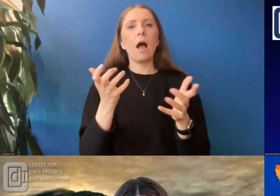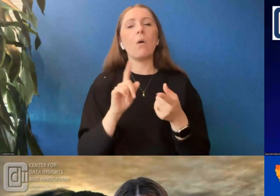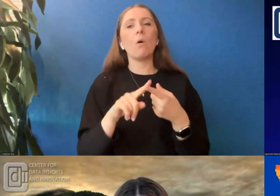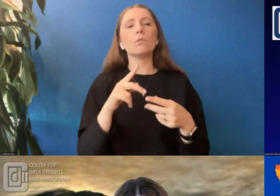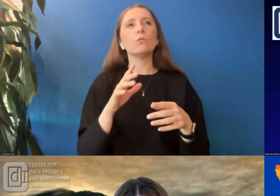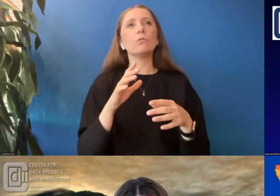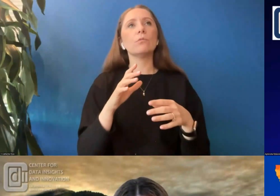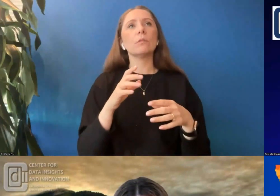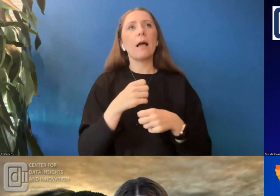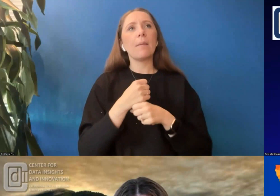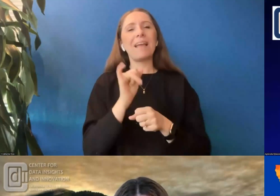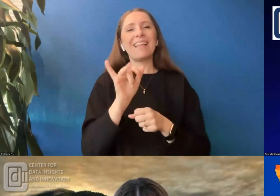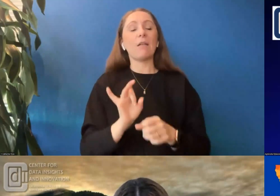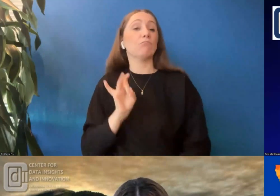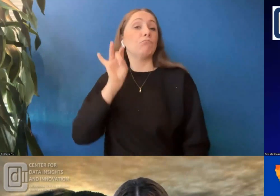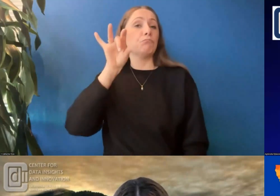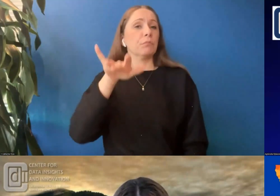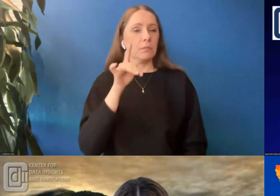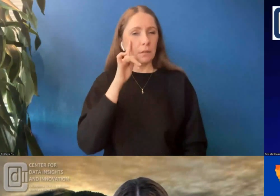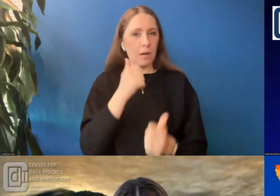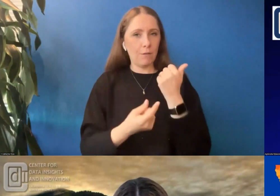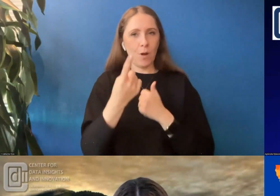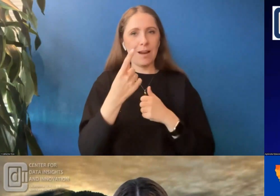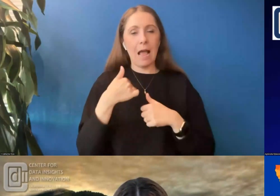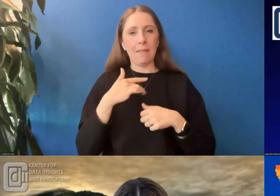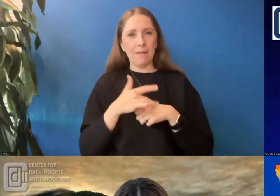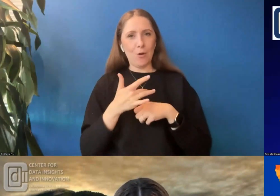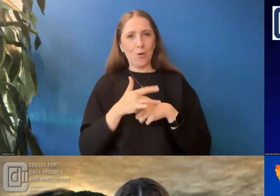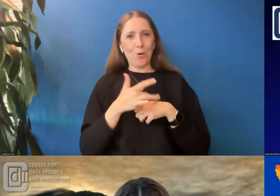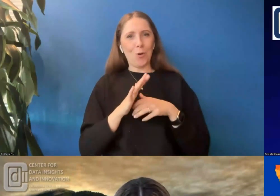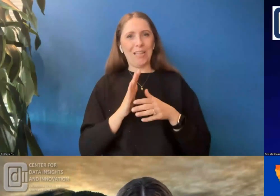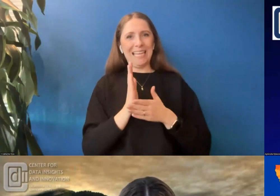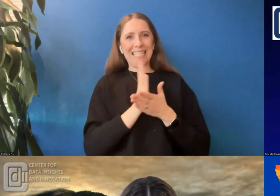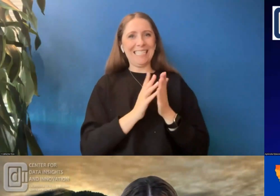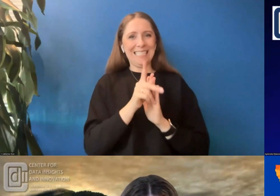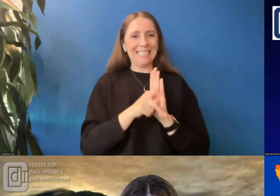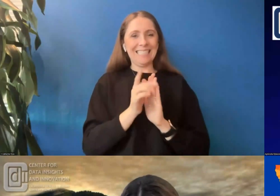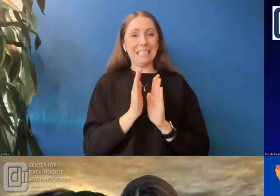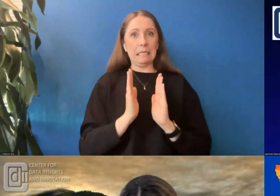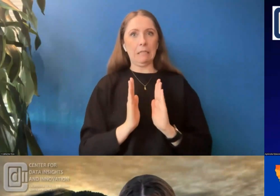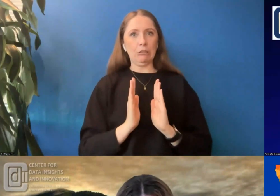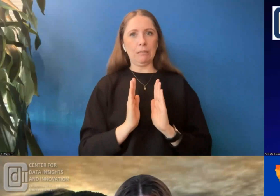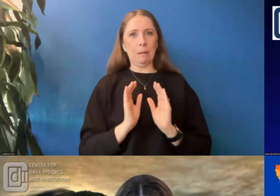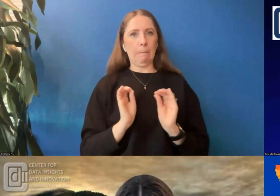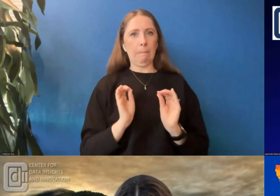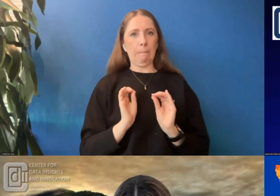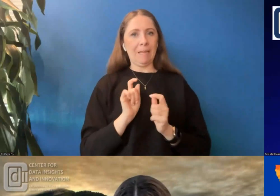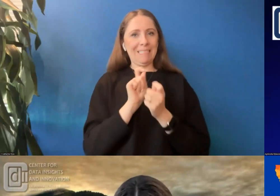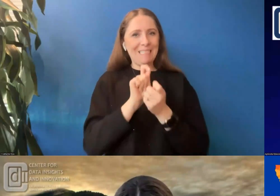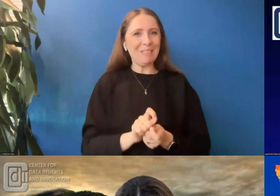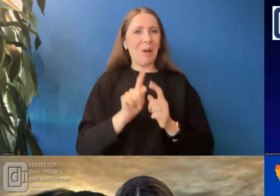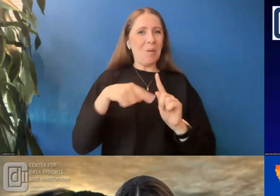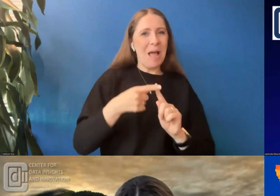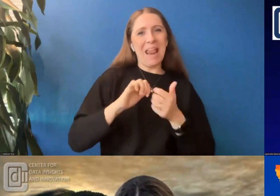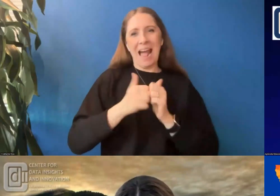create that kind of shout out. I am said at the very early stages of thinking about this, so I have no details about when or how or what it's